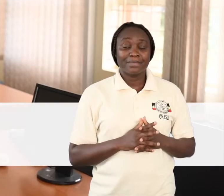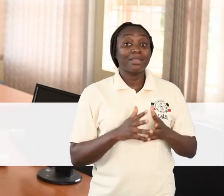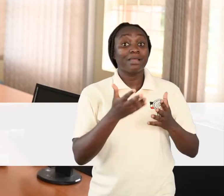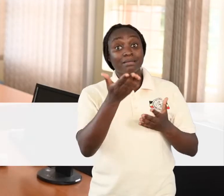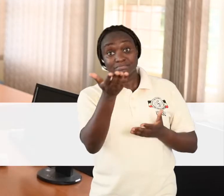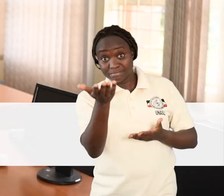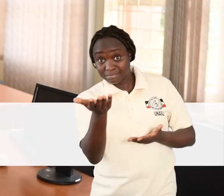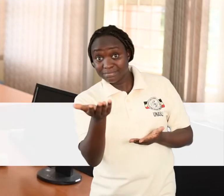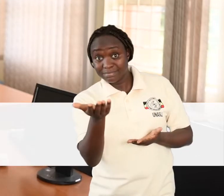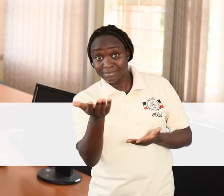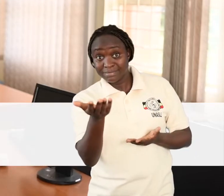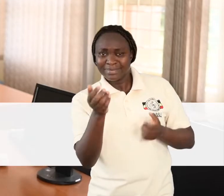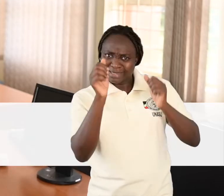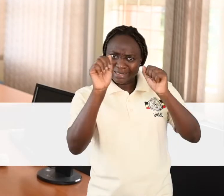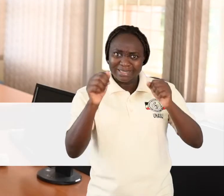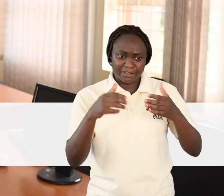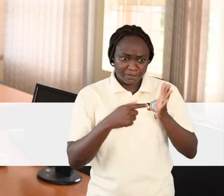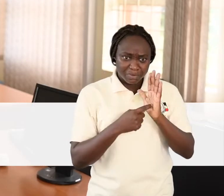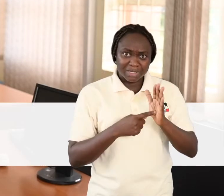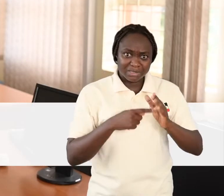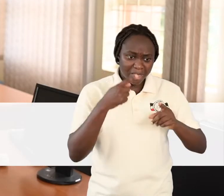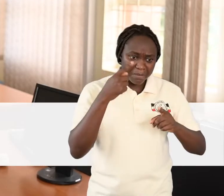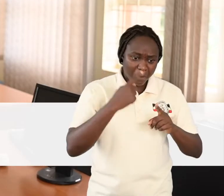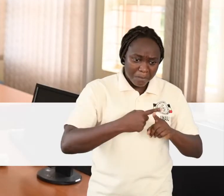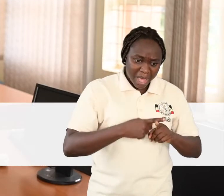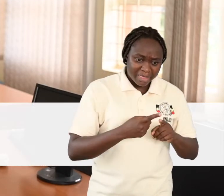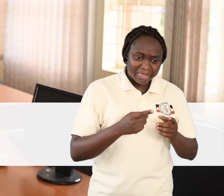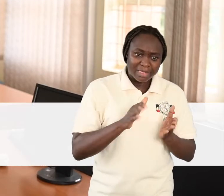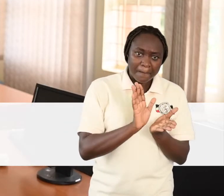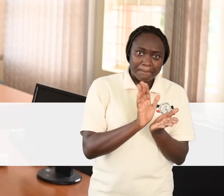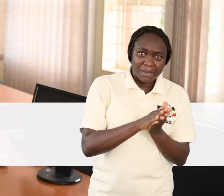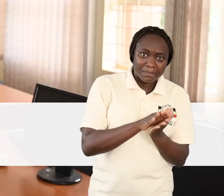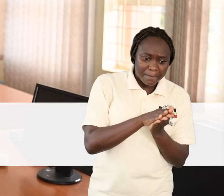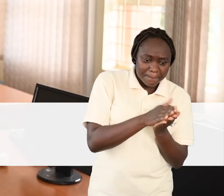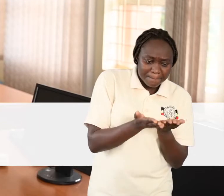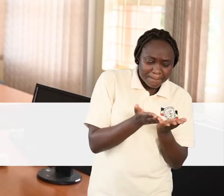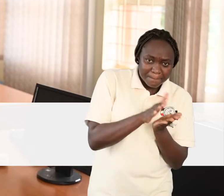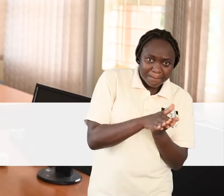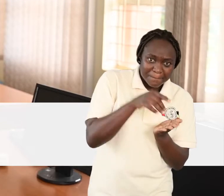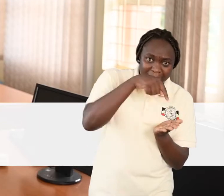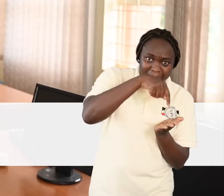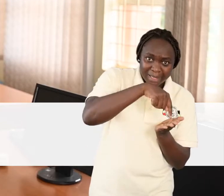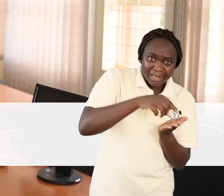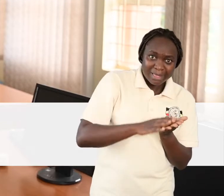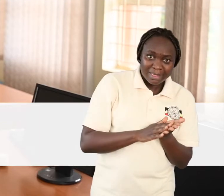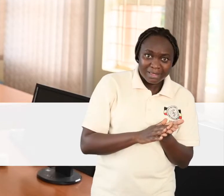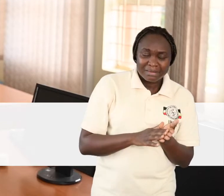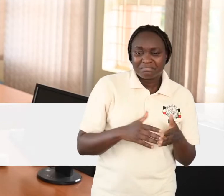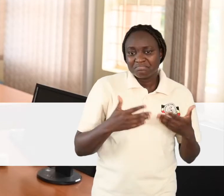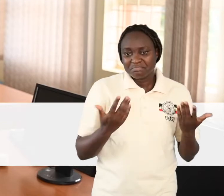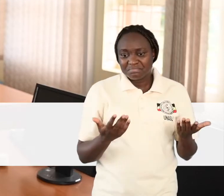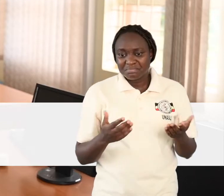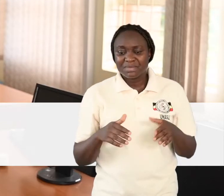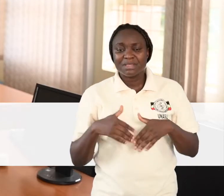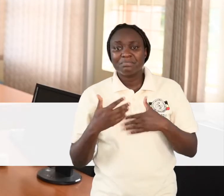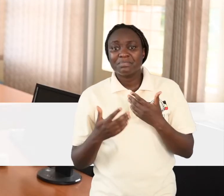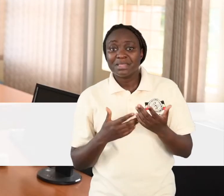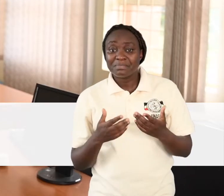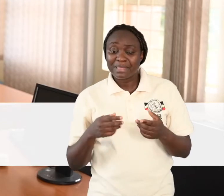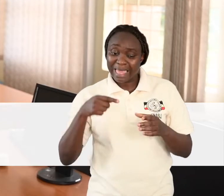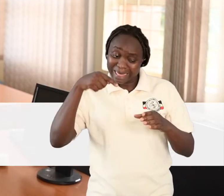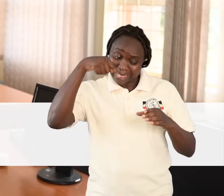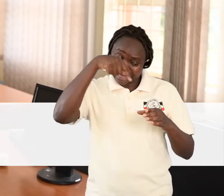Yes, we have a mathematical set. We have the container or the tin,